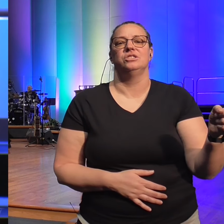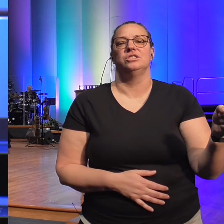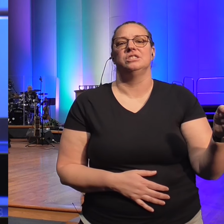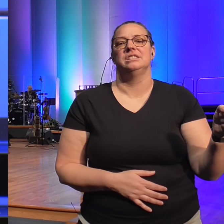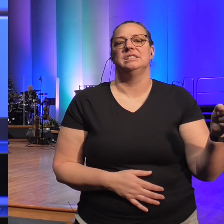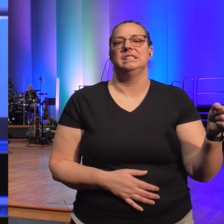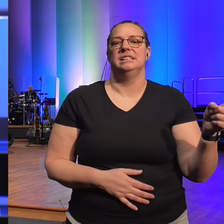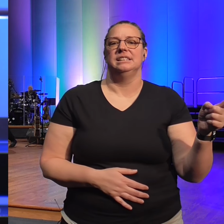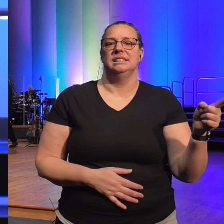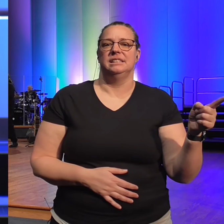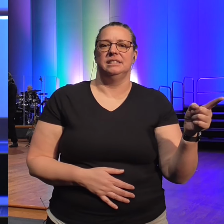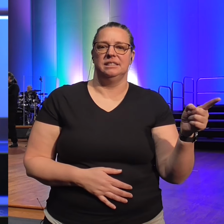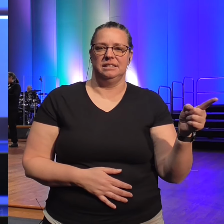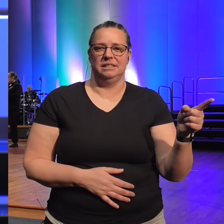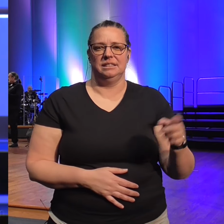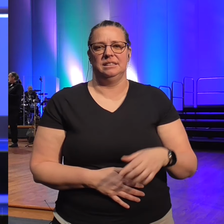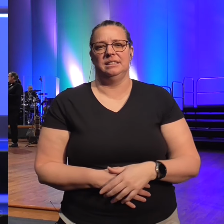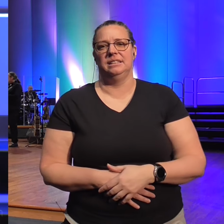will.